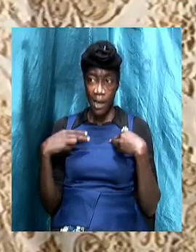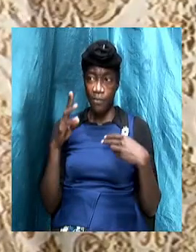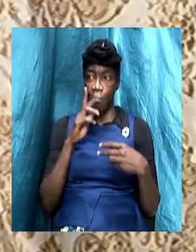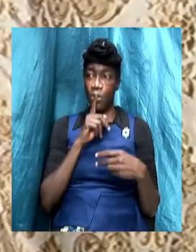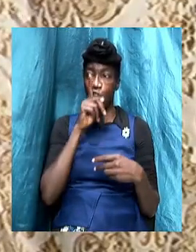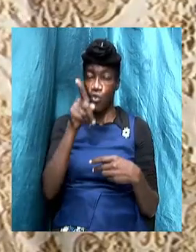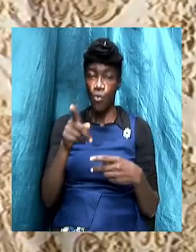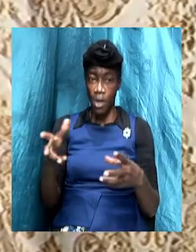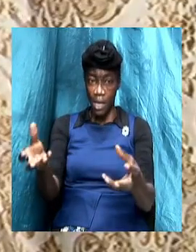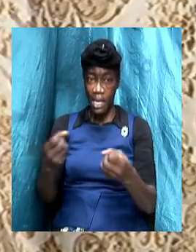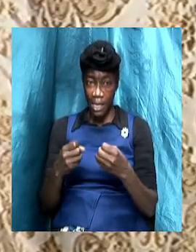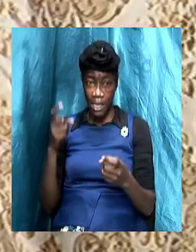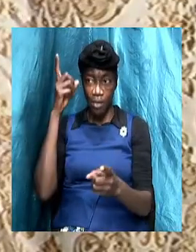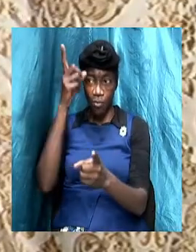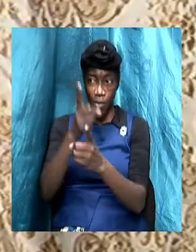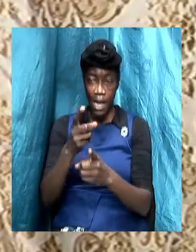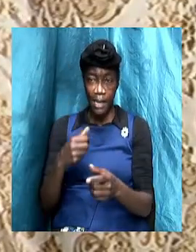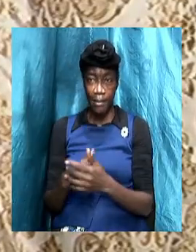right.